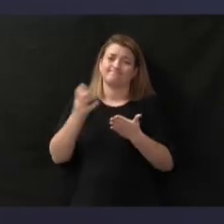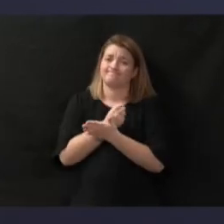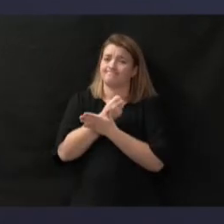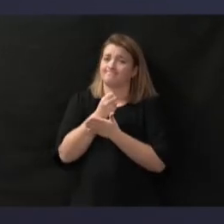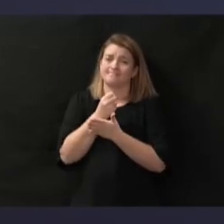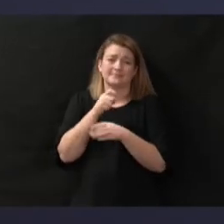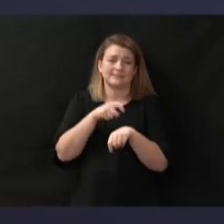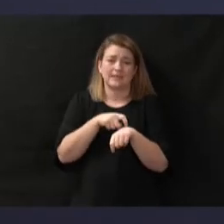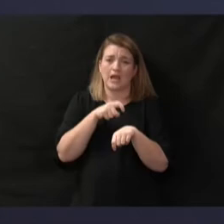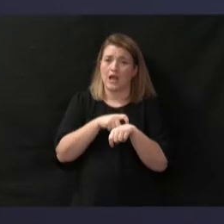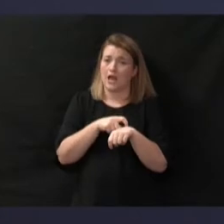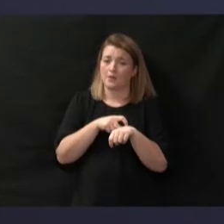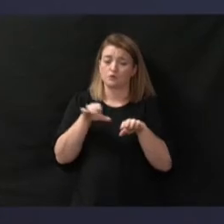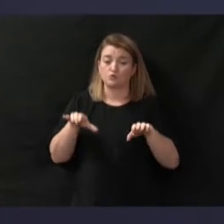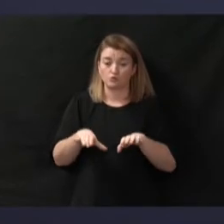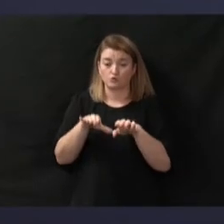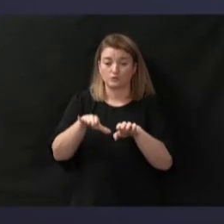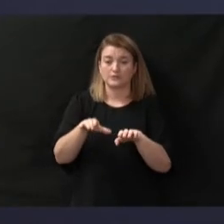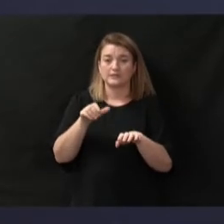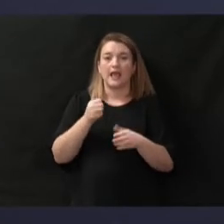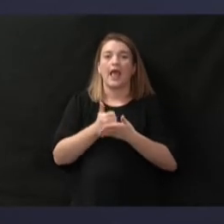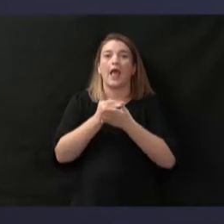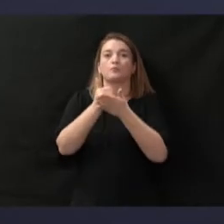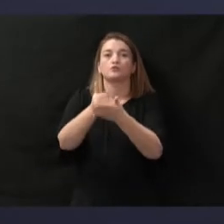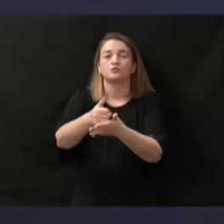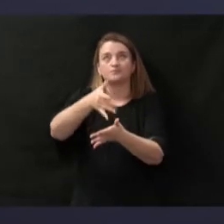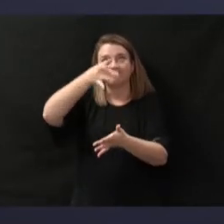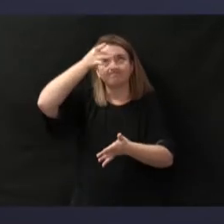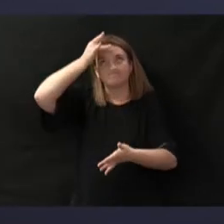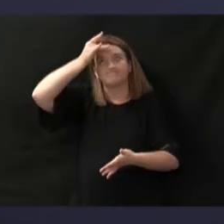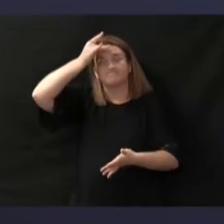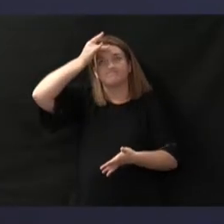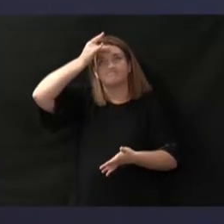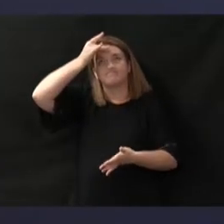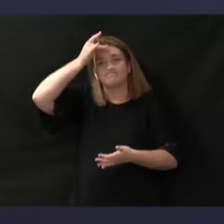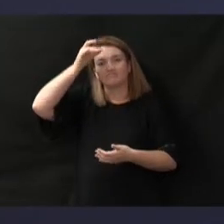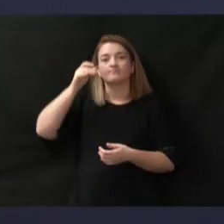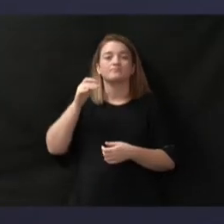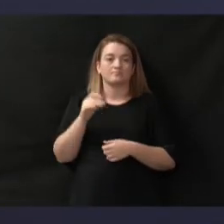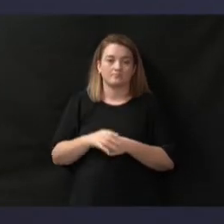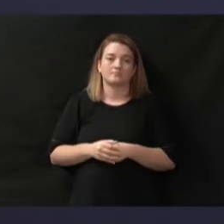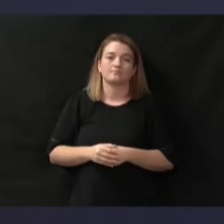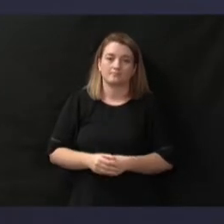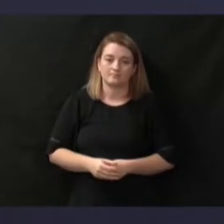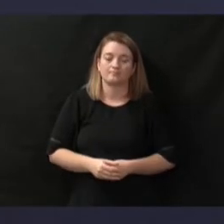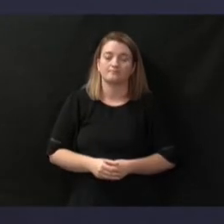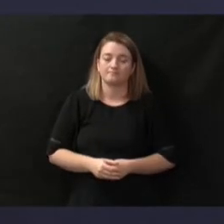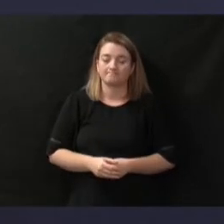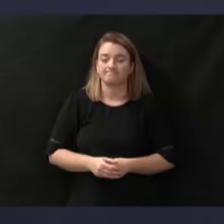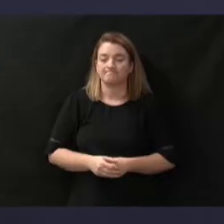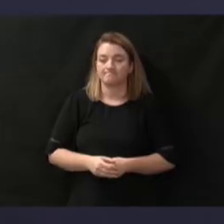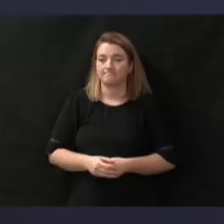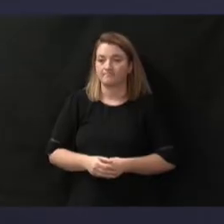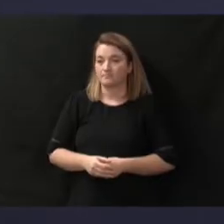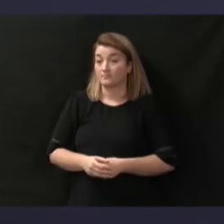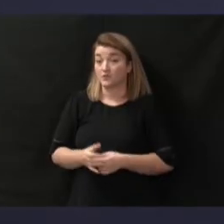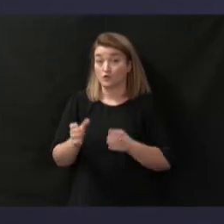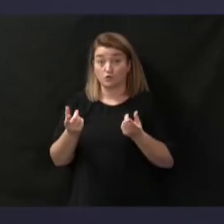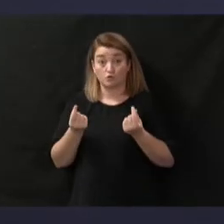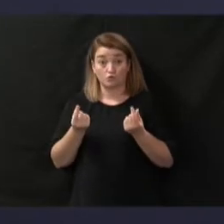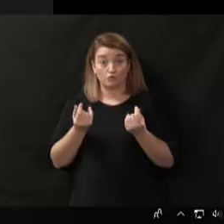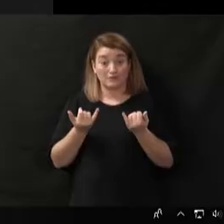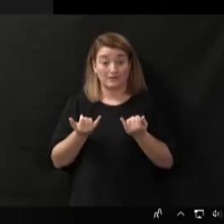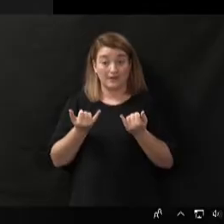It's that glue, that kinesthetic piece, it helps it stick. So what we're going to do now